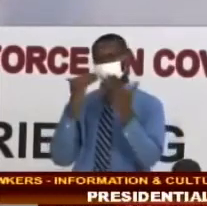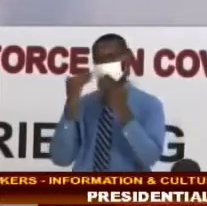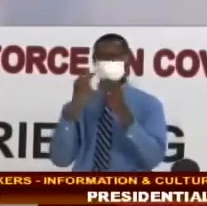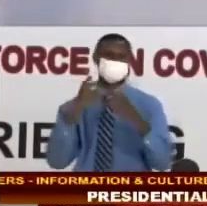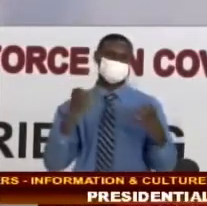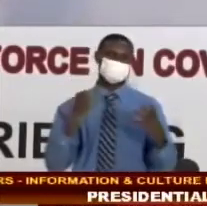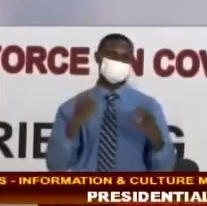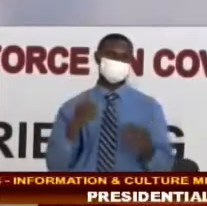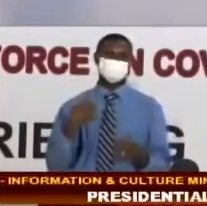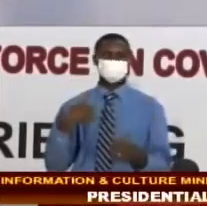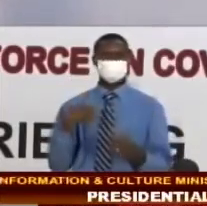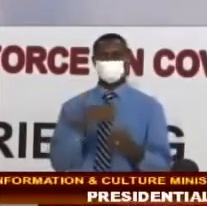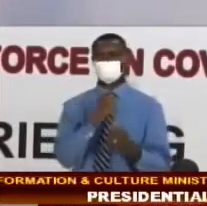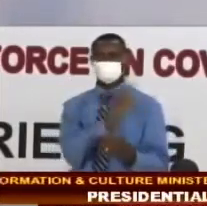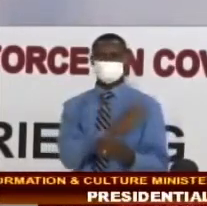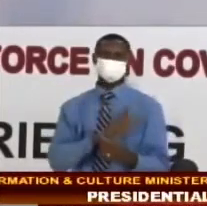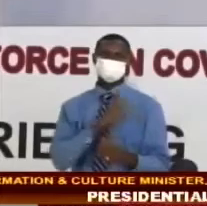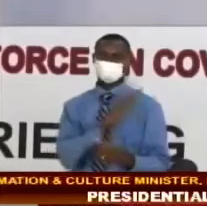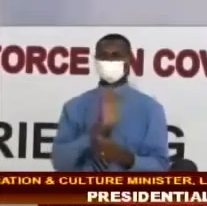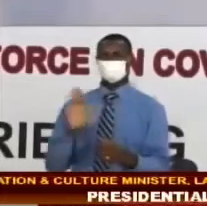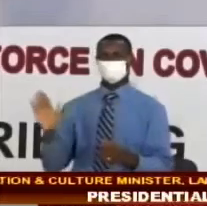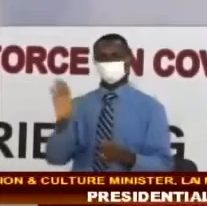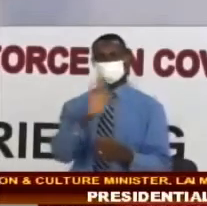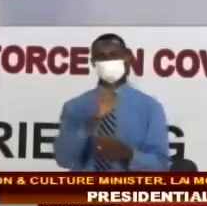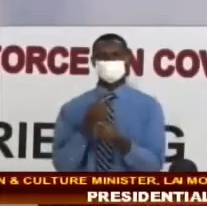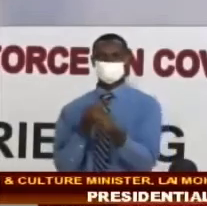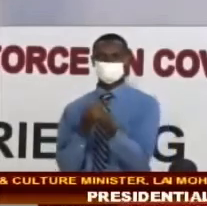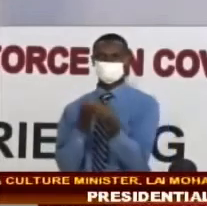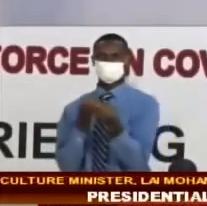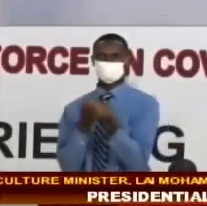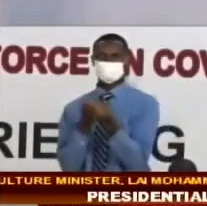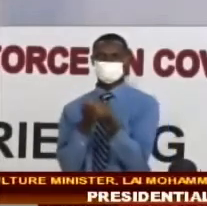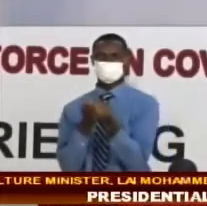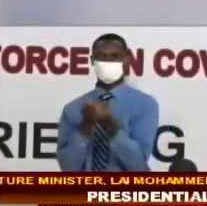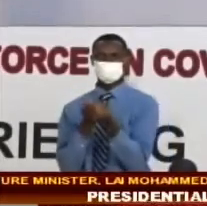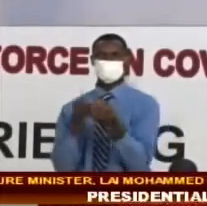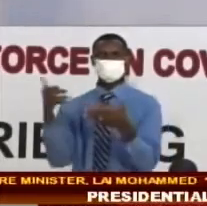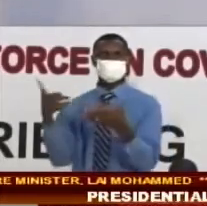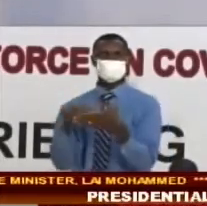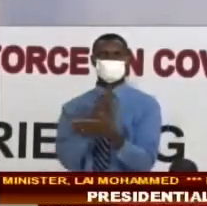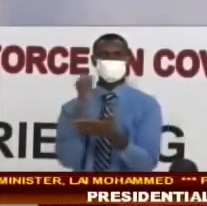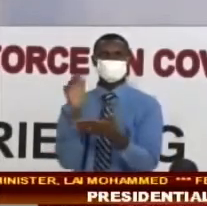that very patriotic, duty you've been doing. Newspapers.